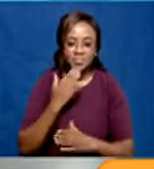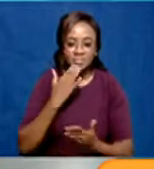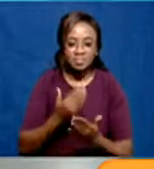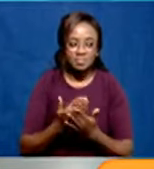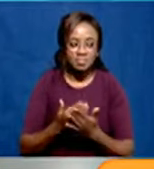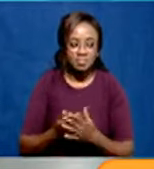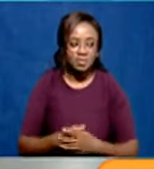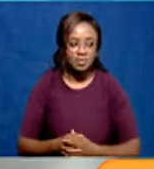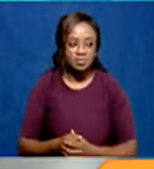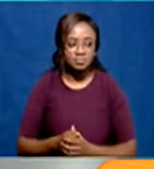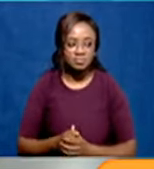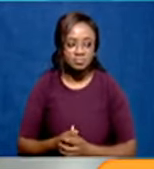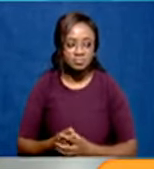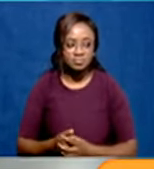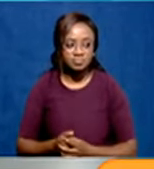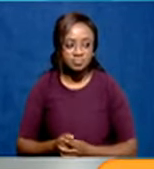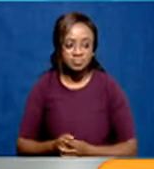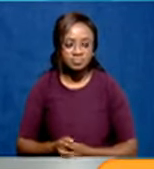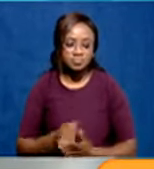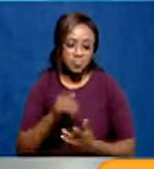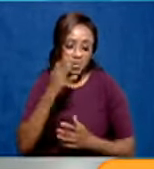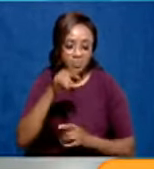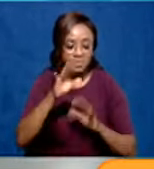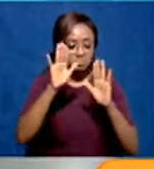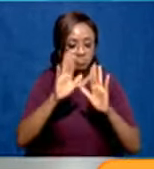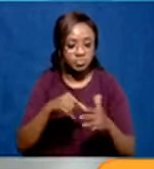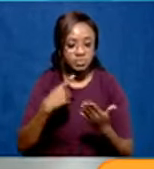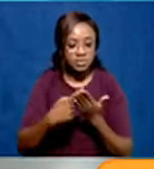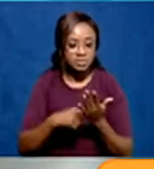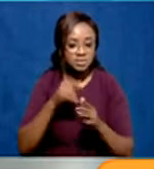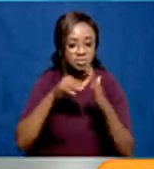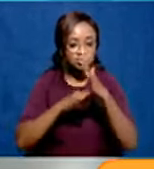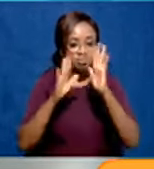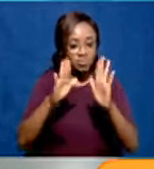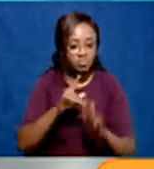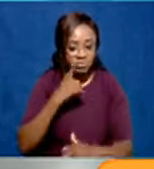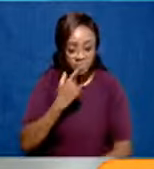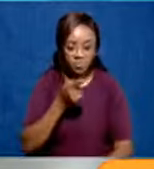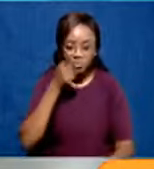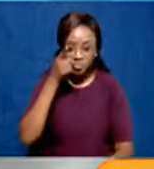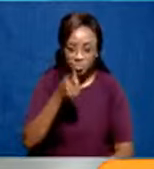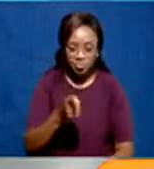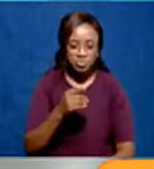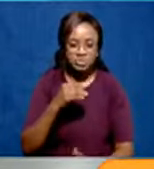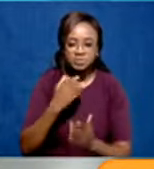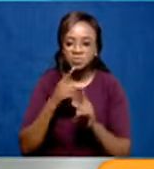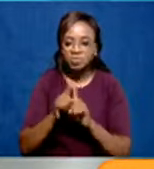it up here for more discussion, because at the end of the day, it's all about you. On behalf of everybody else